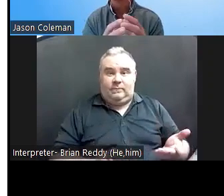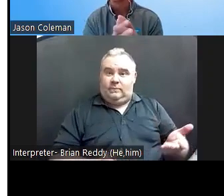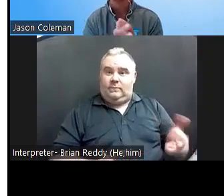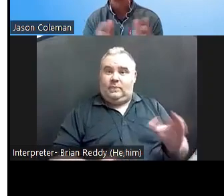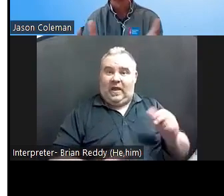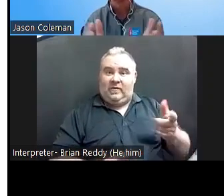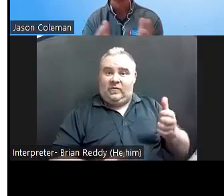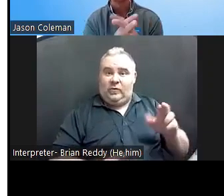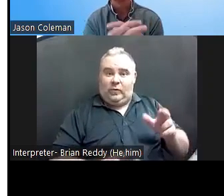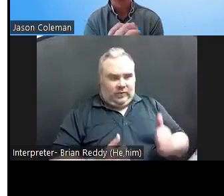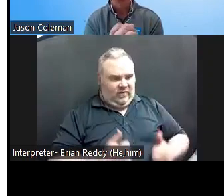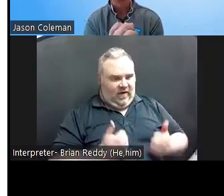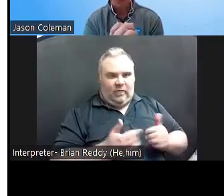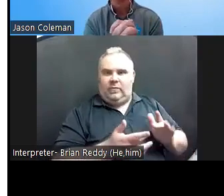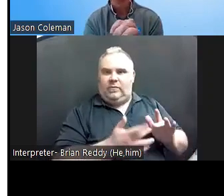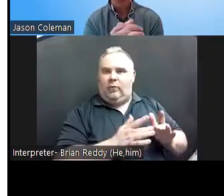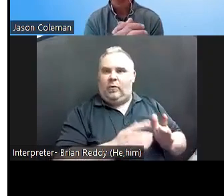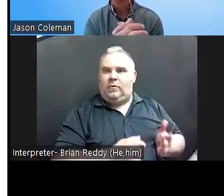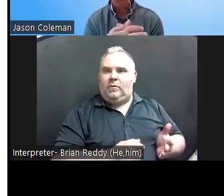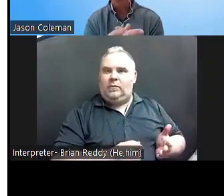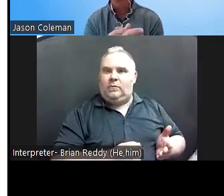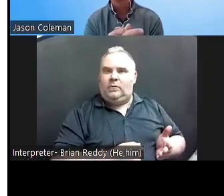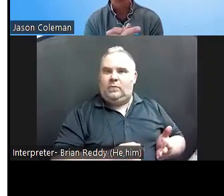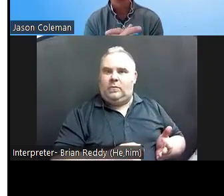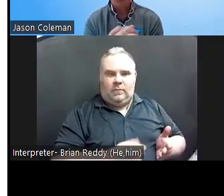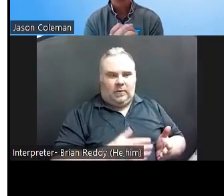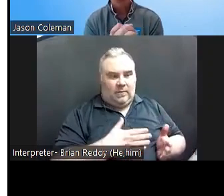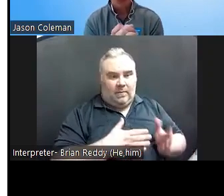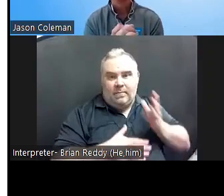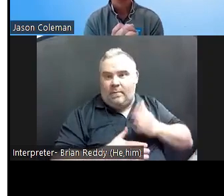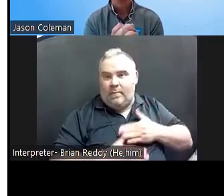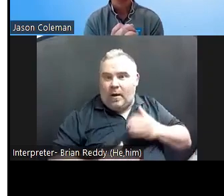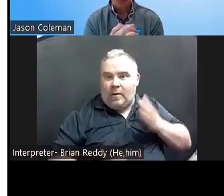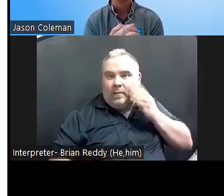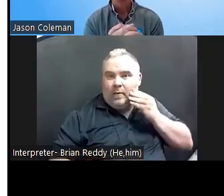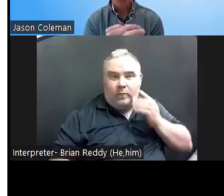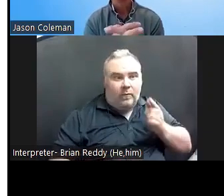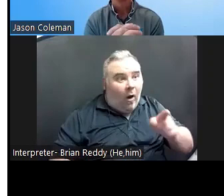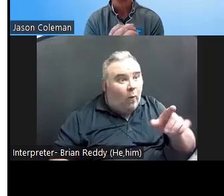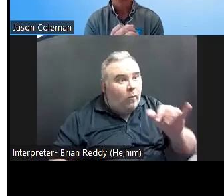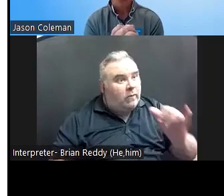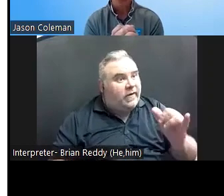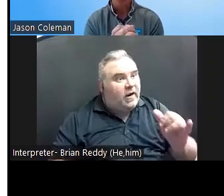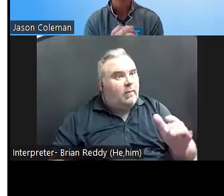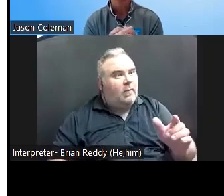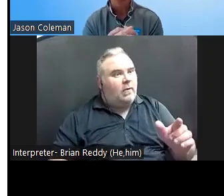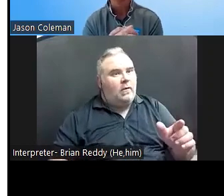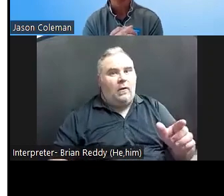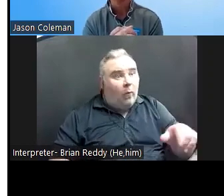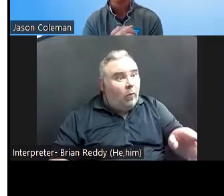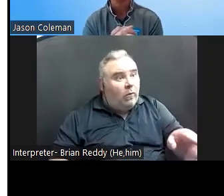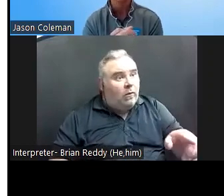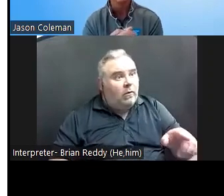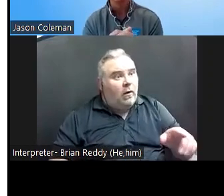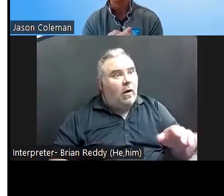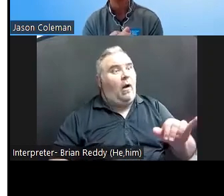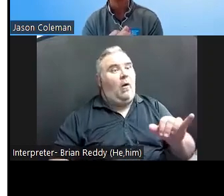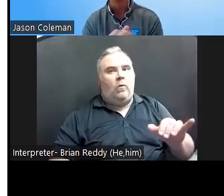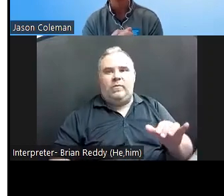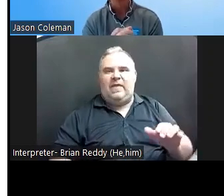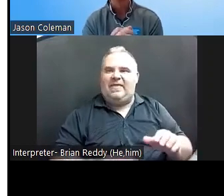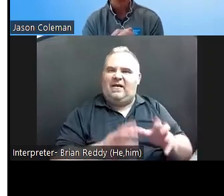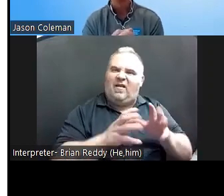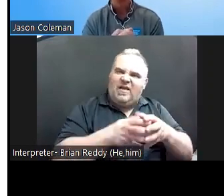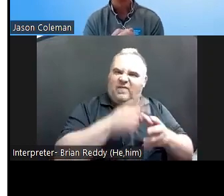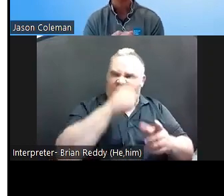Cancer Survivors Network, that, that shared experience, that collective optimism and